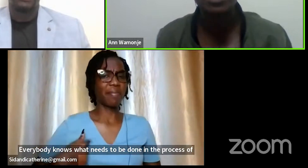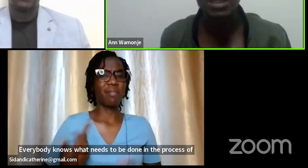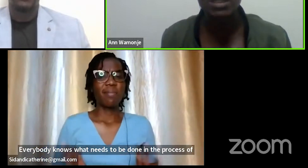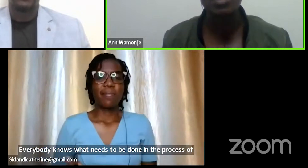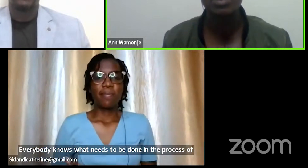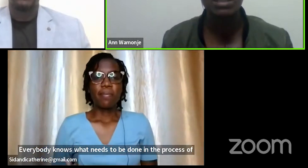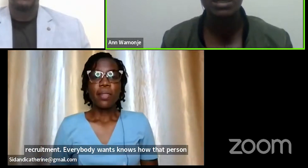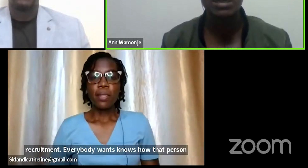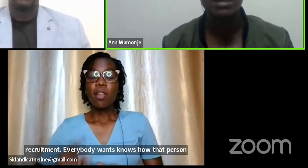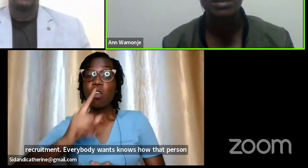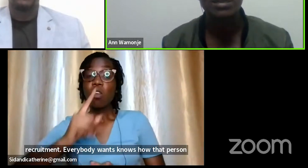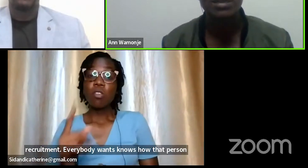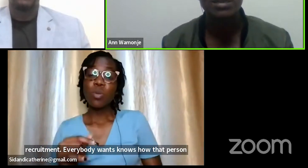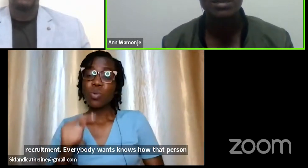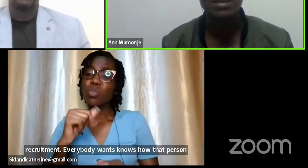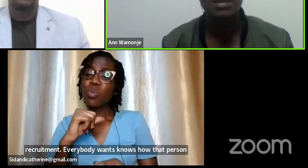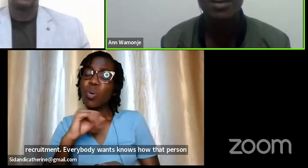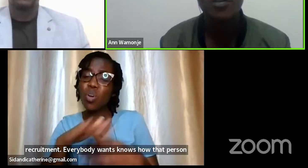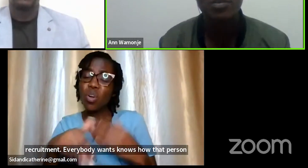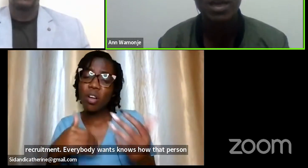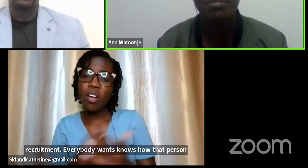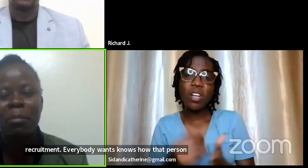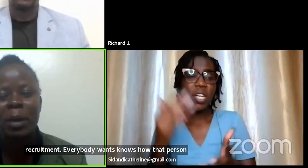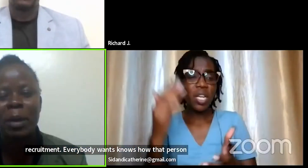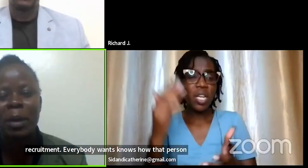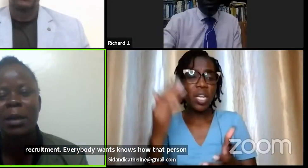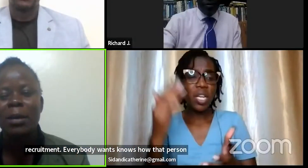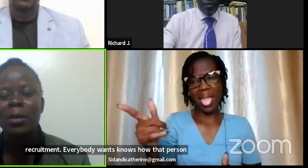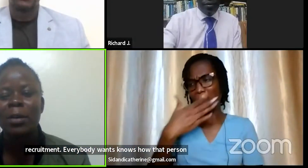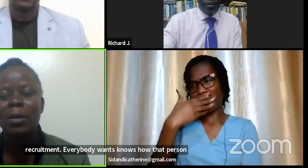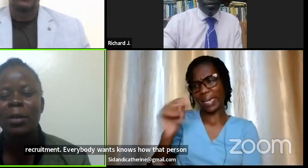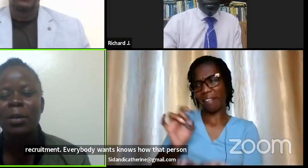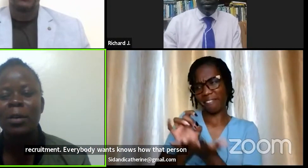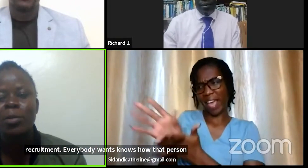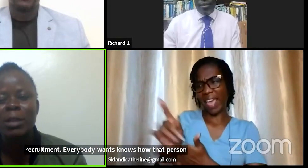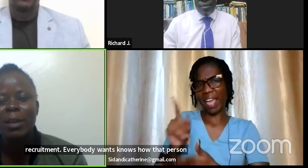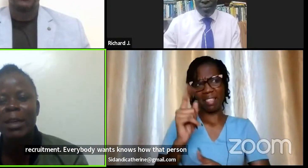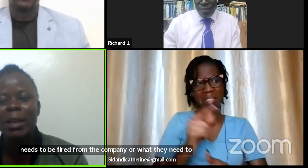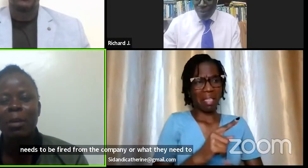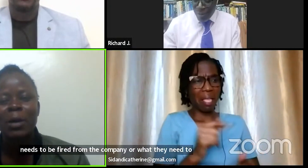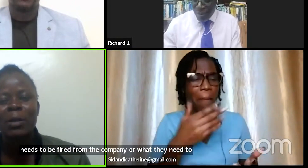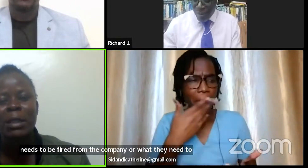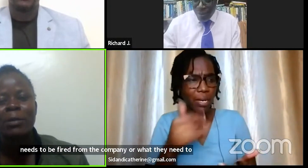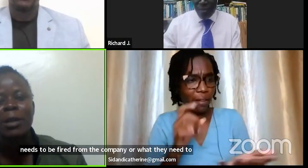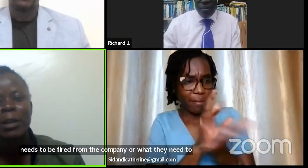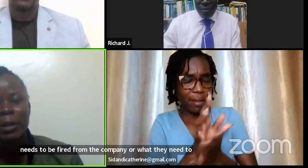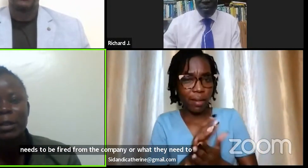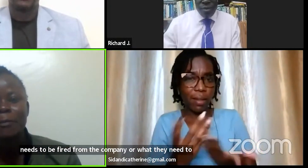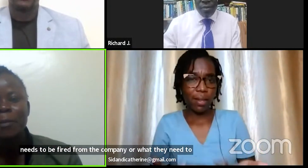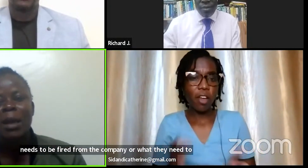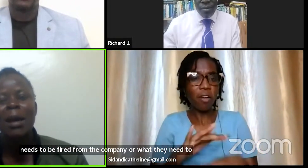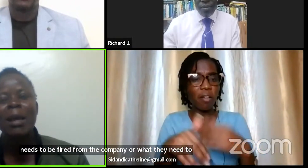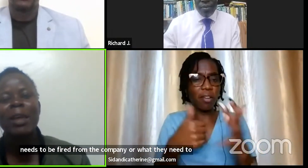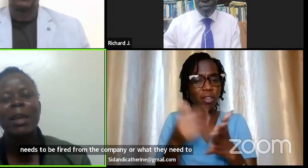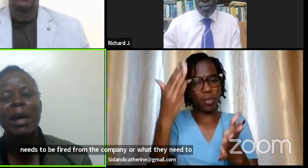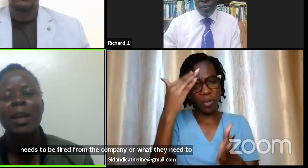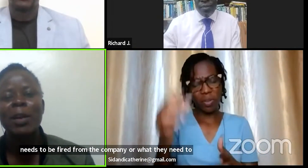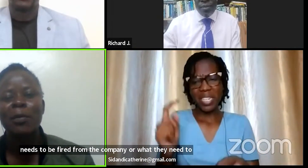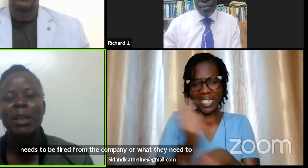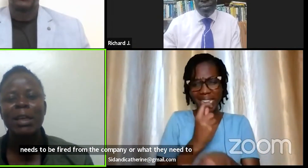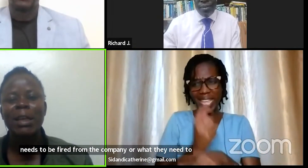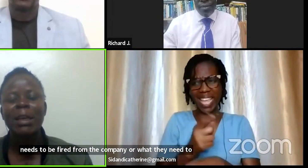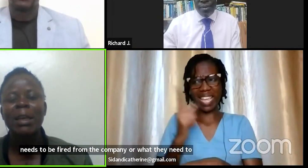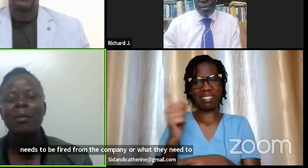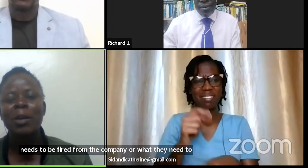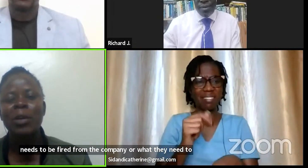that person needs to be fired from the company, or what they need to be trained about and whatnot. And then at the